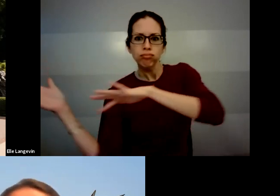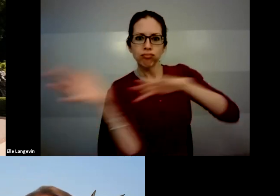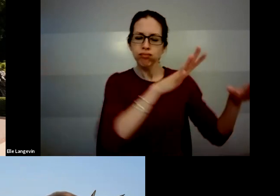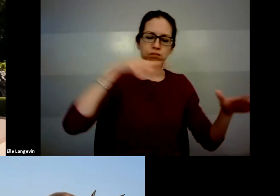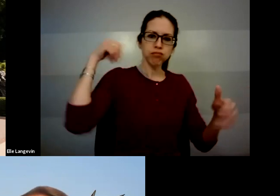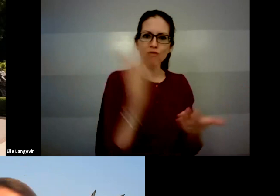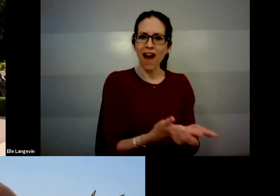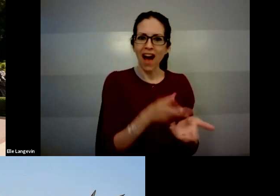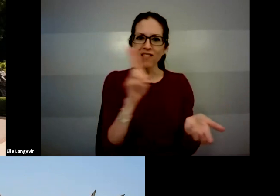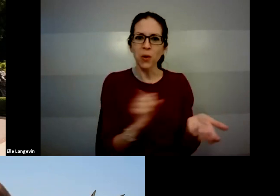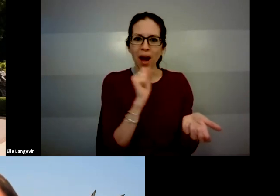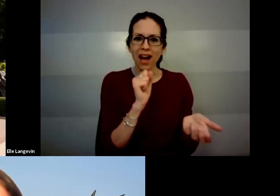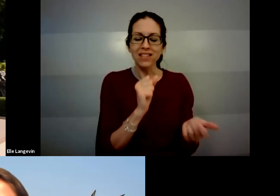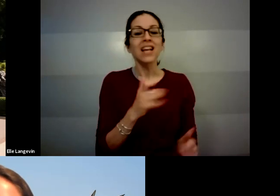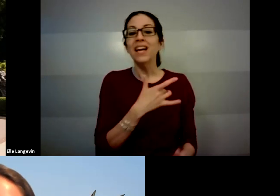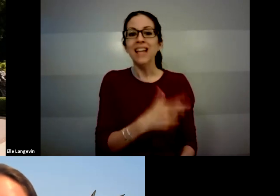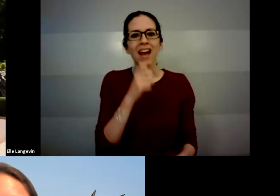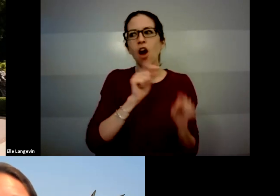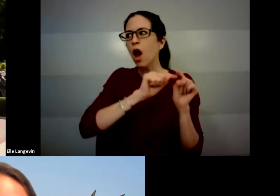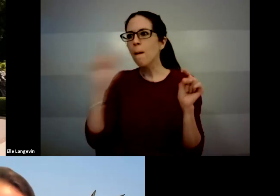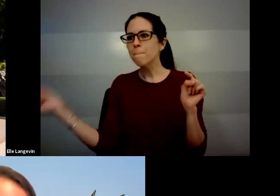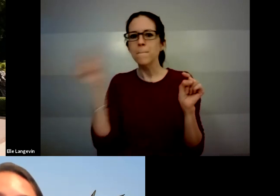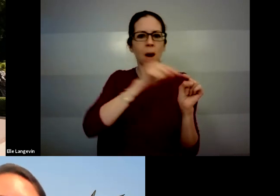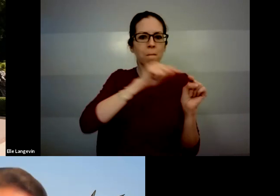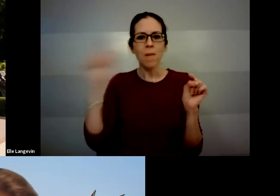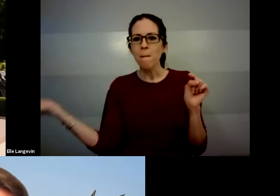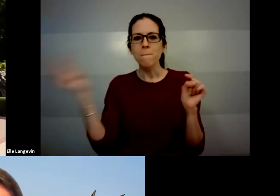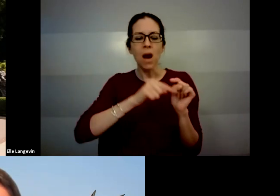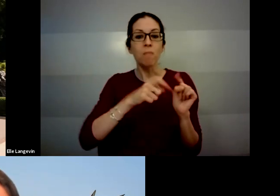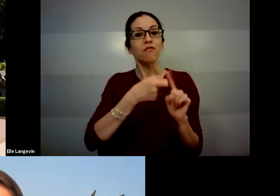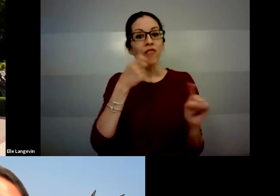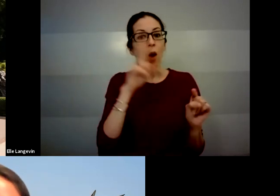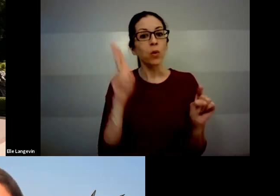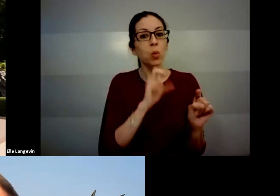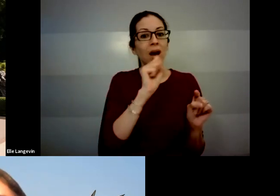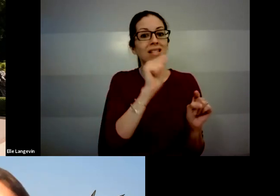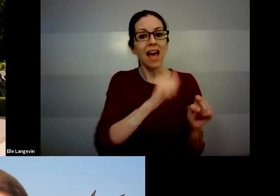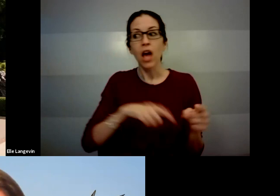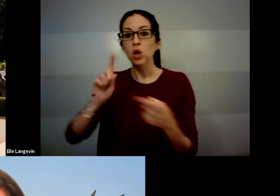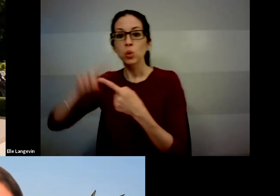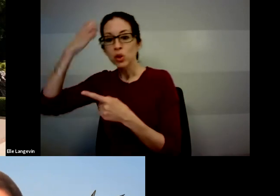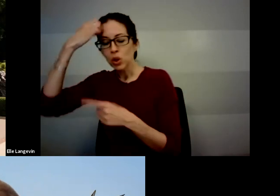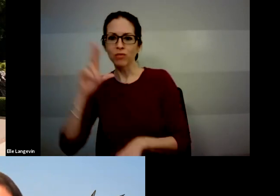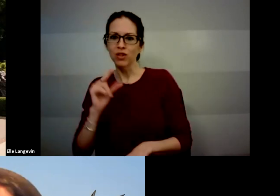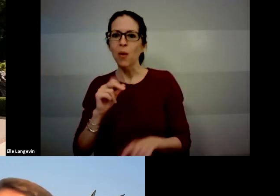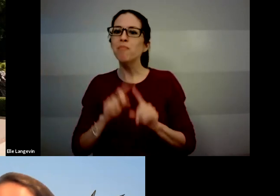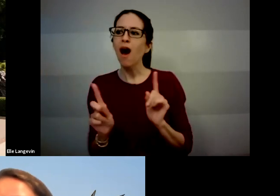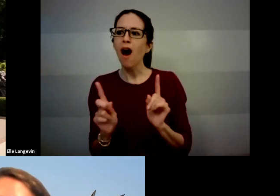from Europe to the United States and back, but we do encounter regularly, not super